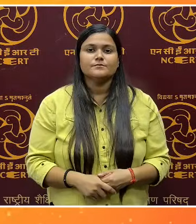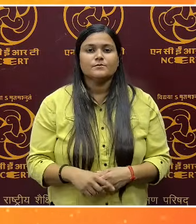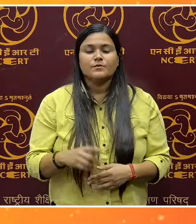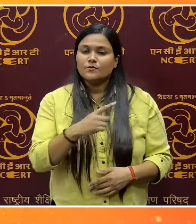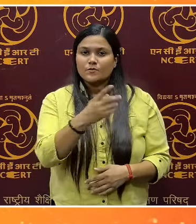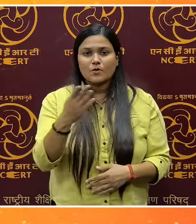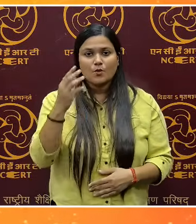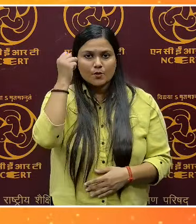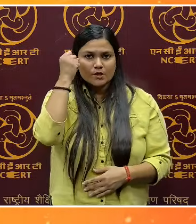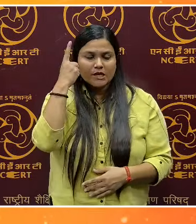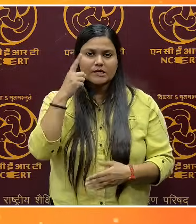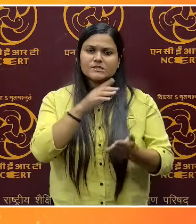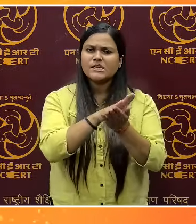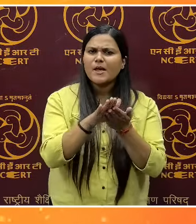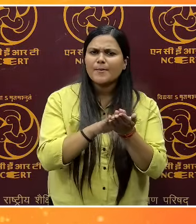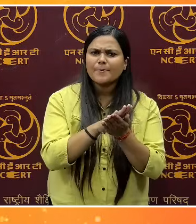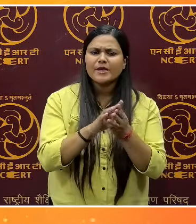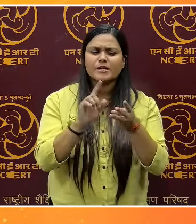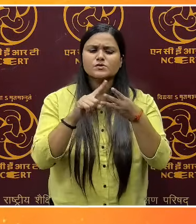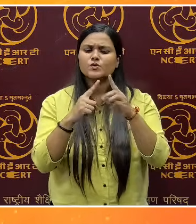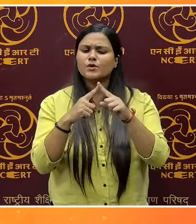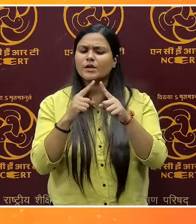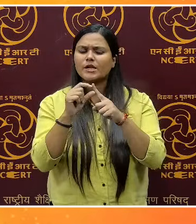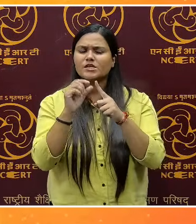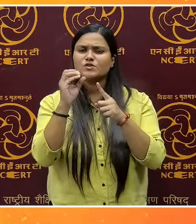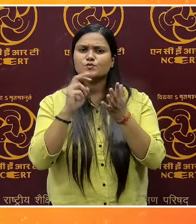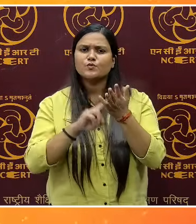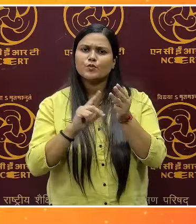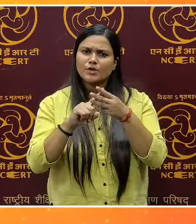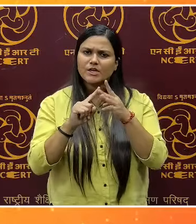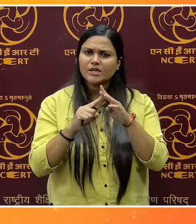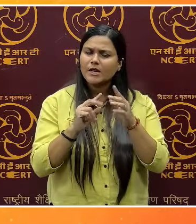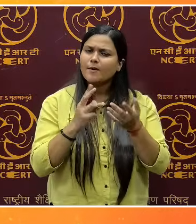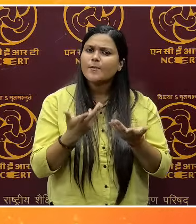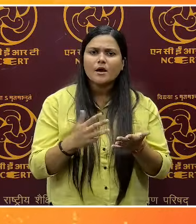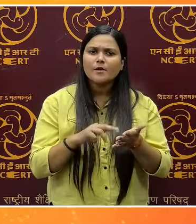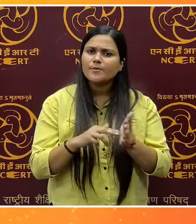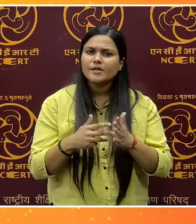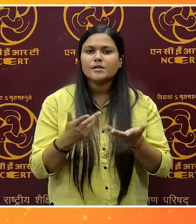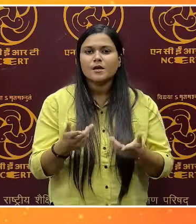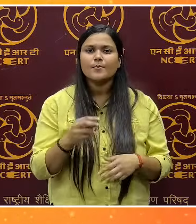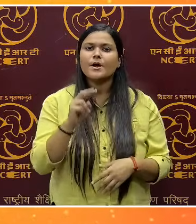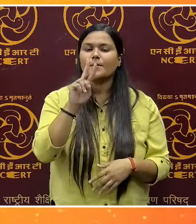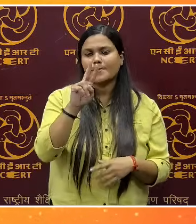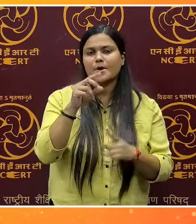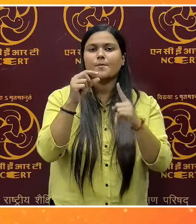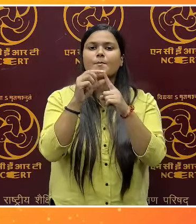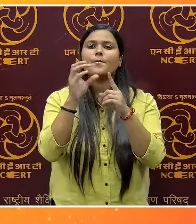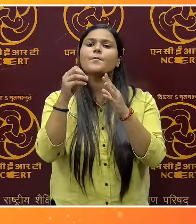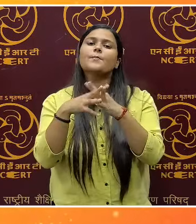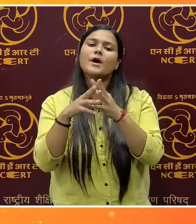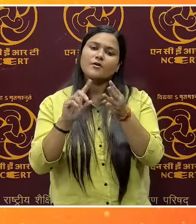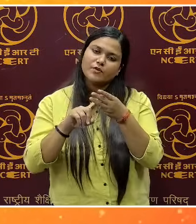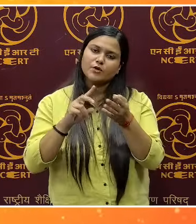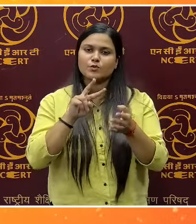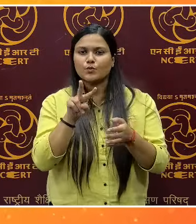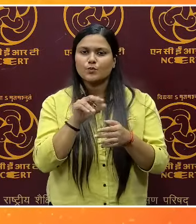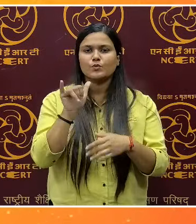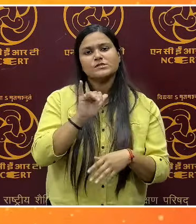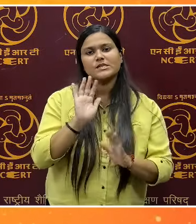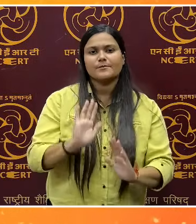understand what is base and what is an exponent? And we call exponents as powers also. Okay, ma'am. Okay. Let us do one more question.